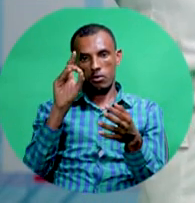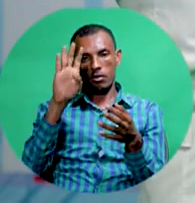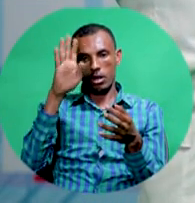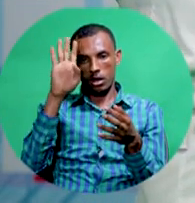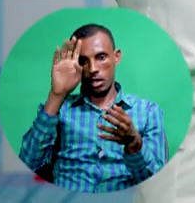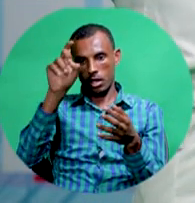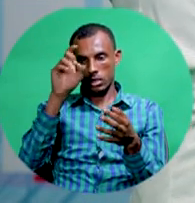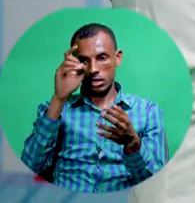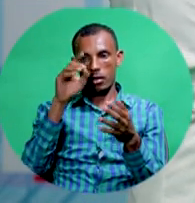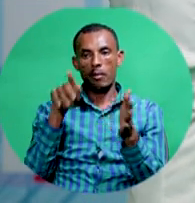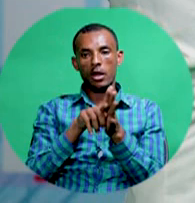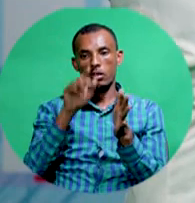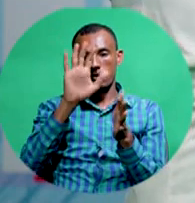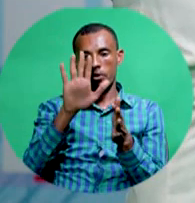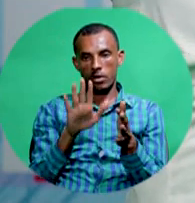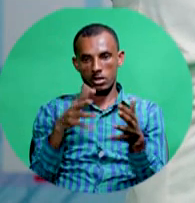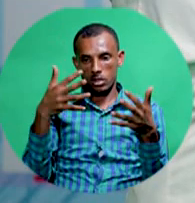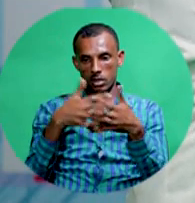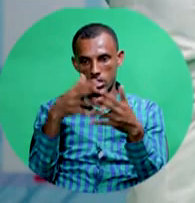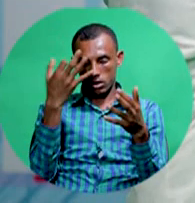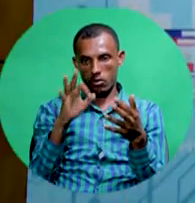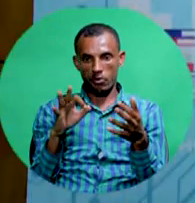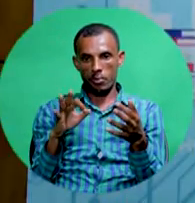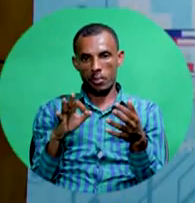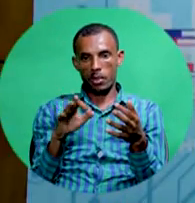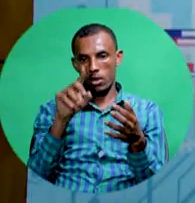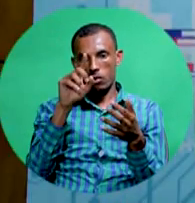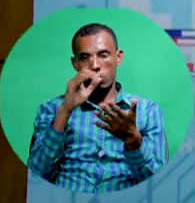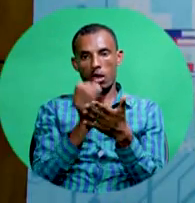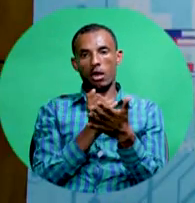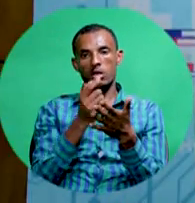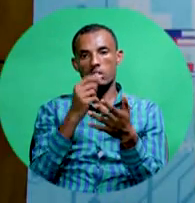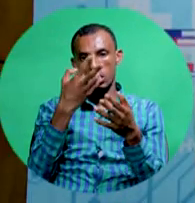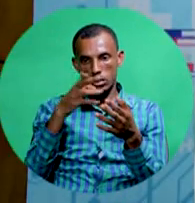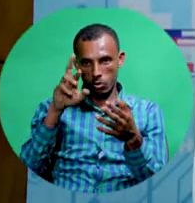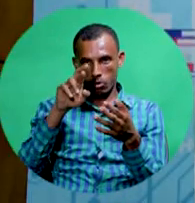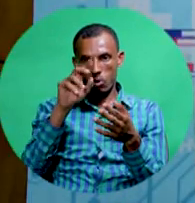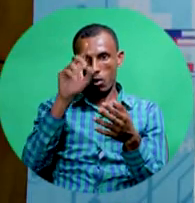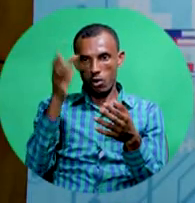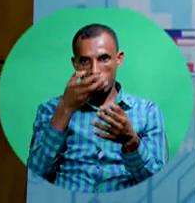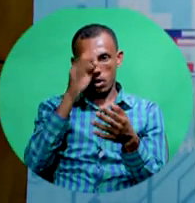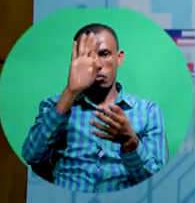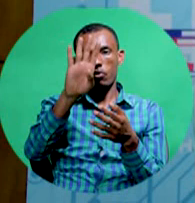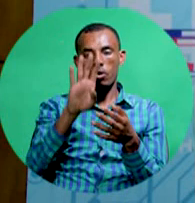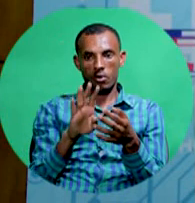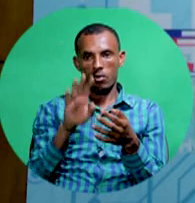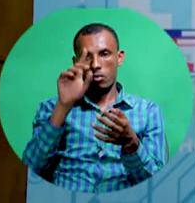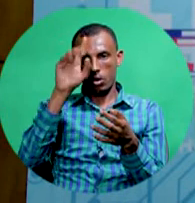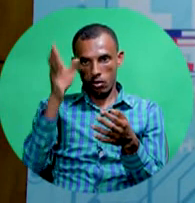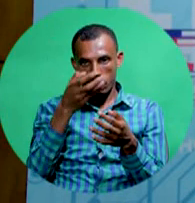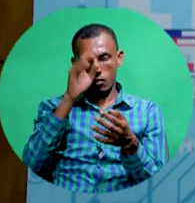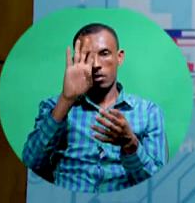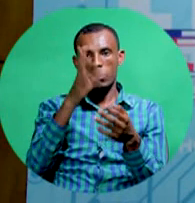is. The integration of, simply it is, you take the reciprocal of this one, 1 over